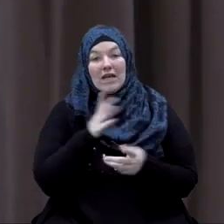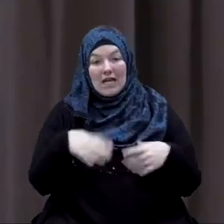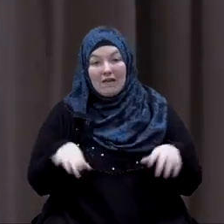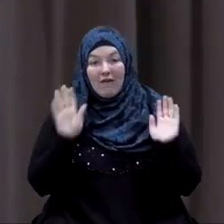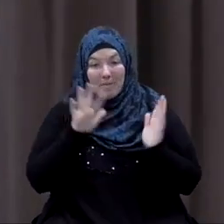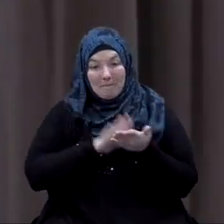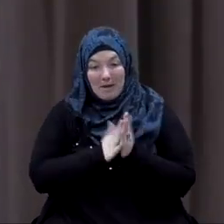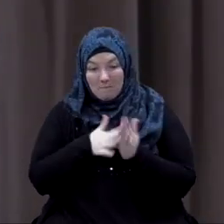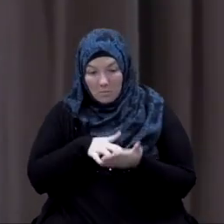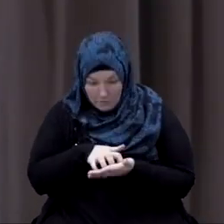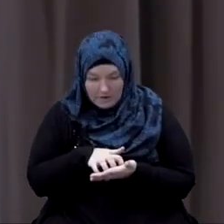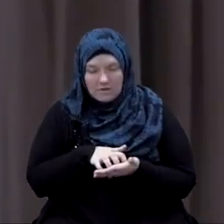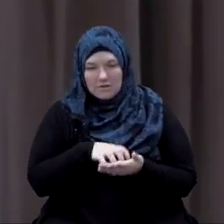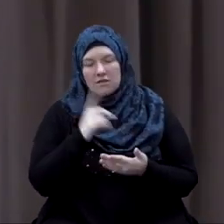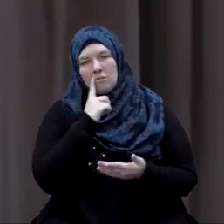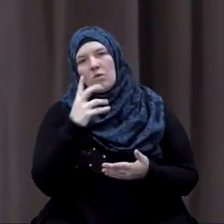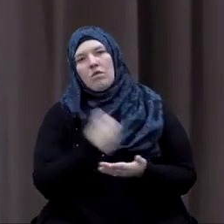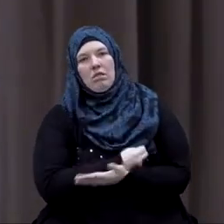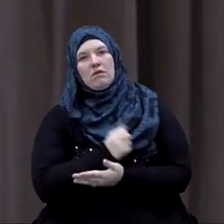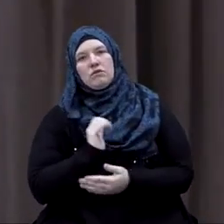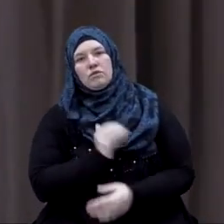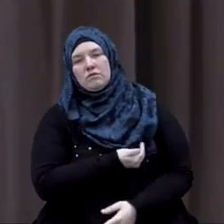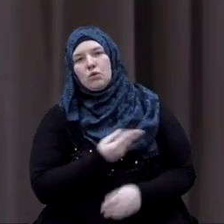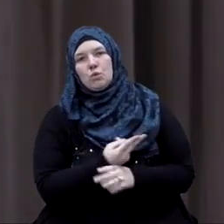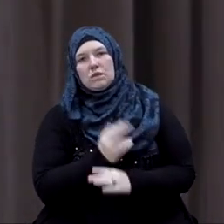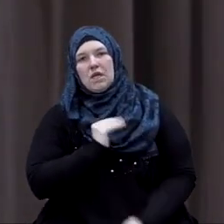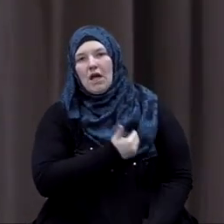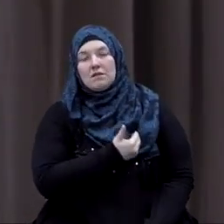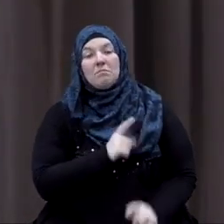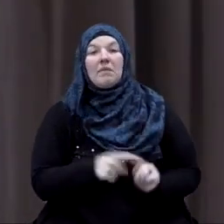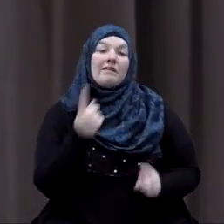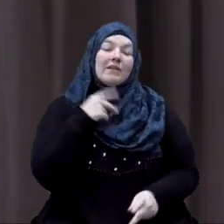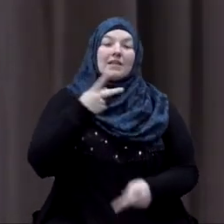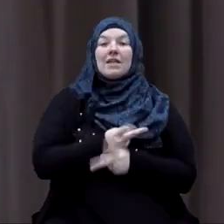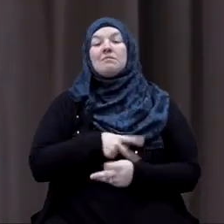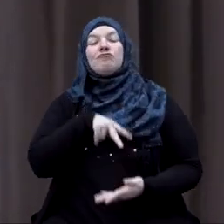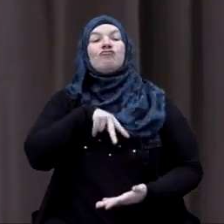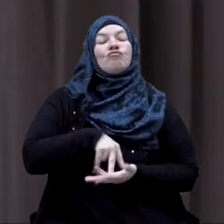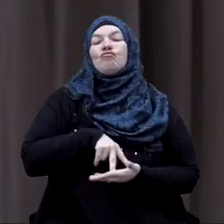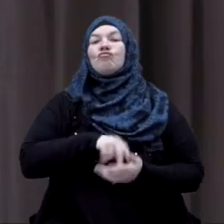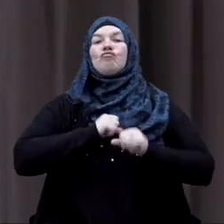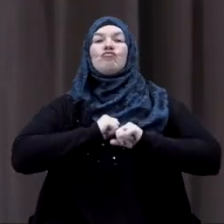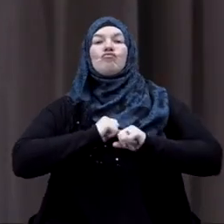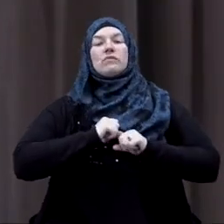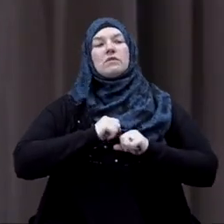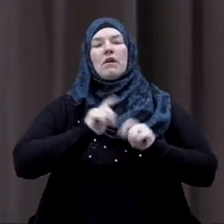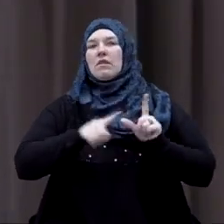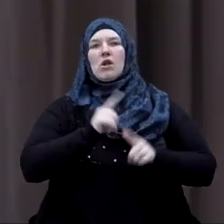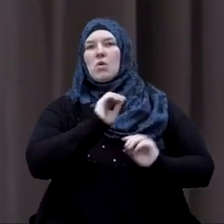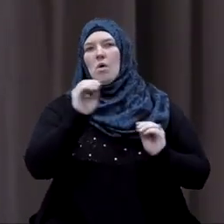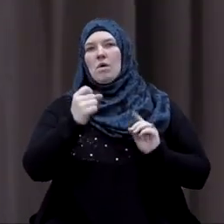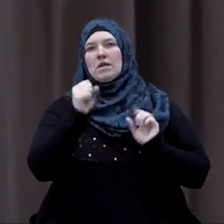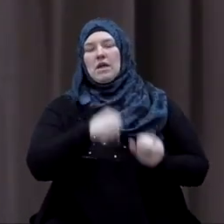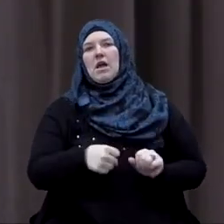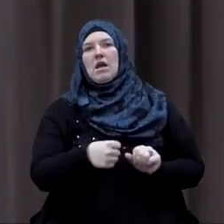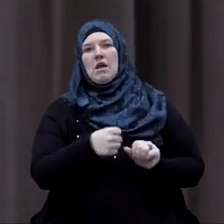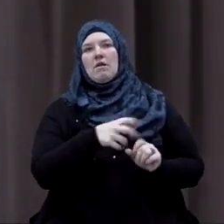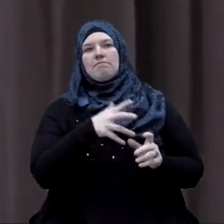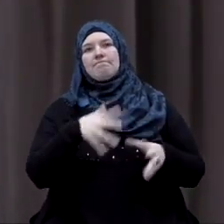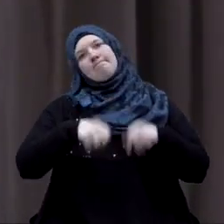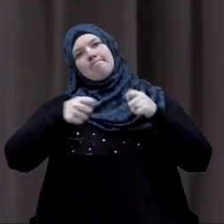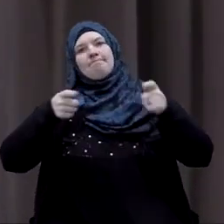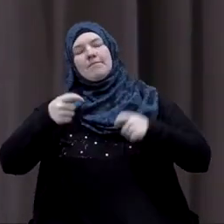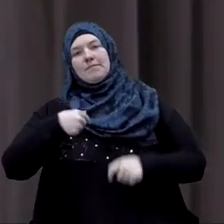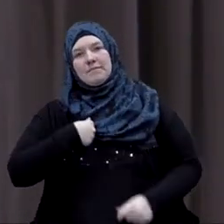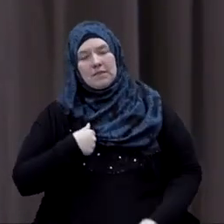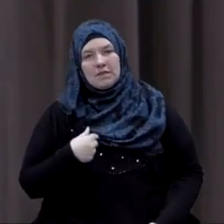If you stand tall and straight, nobody can take your ummah for a ride. So our children,